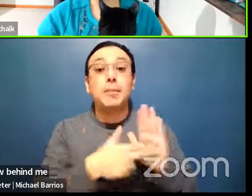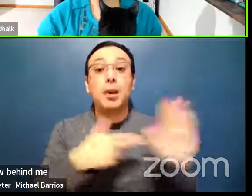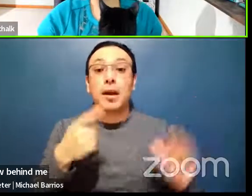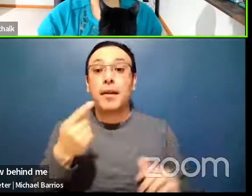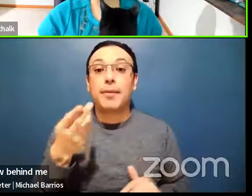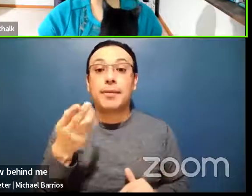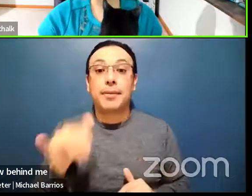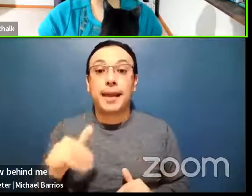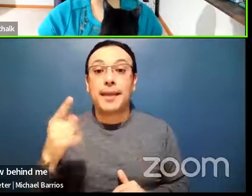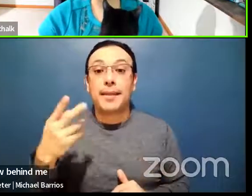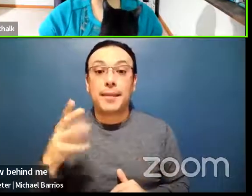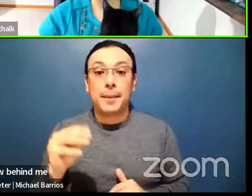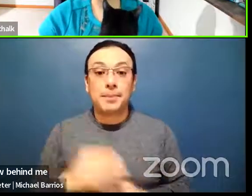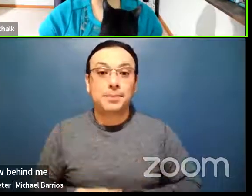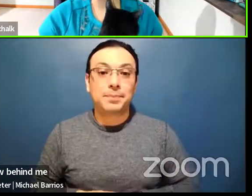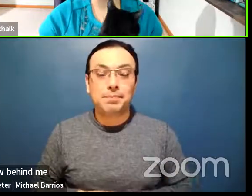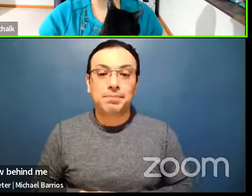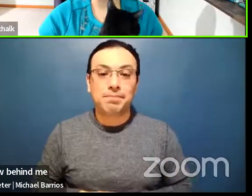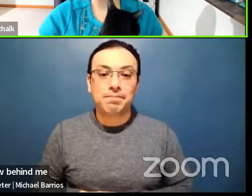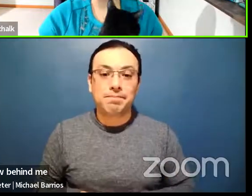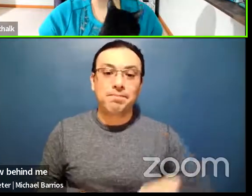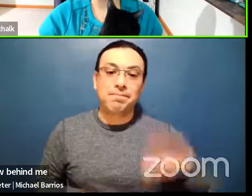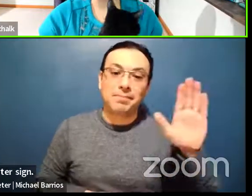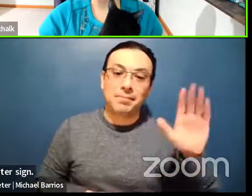And this is Sami. I am a